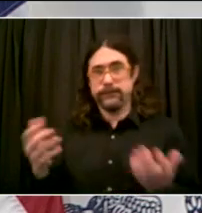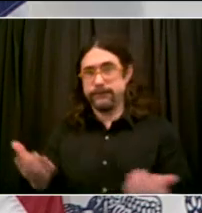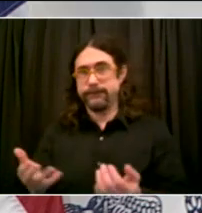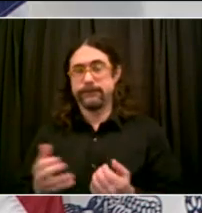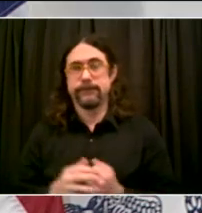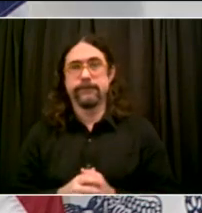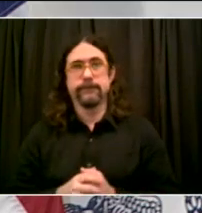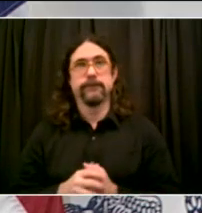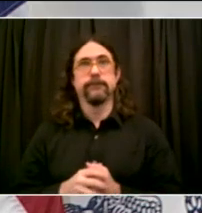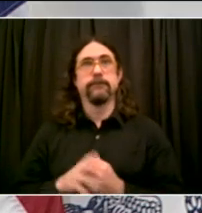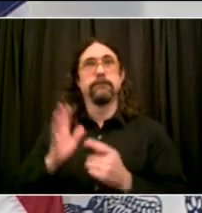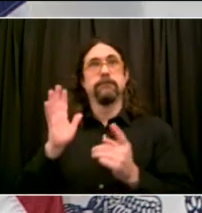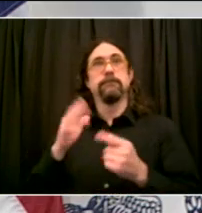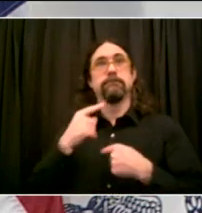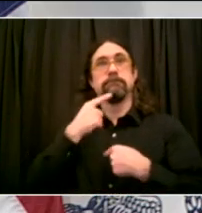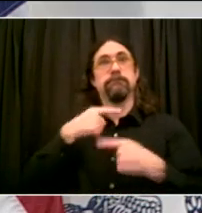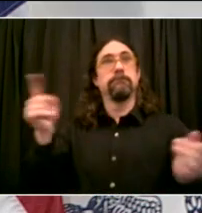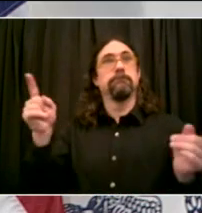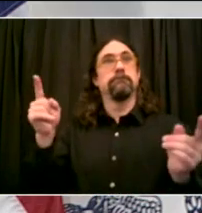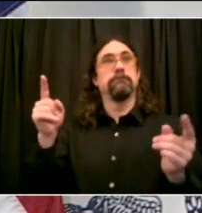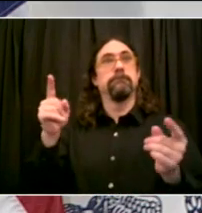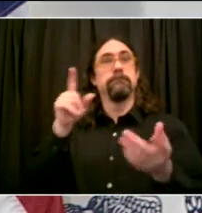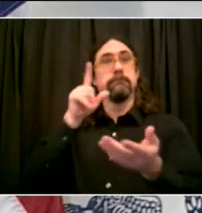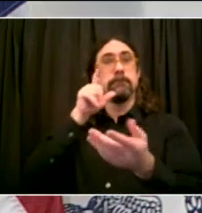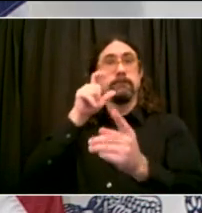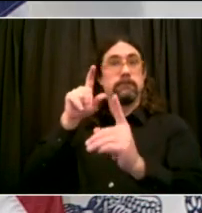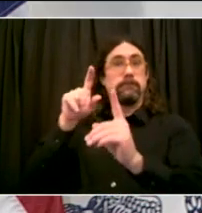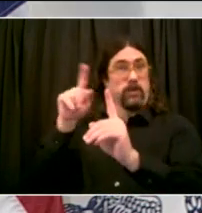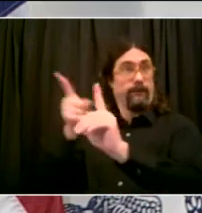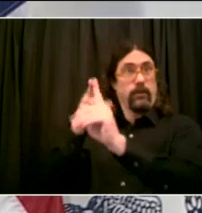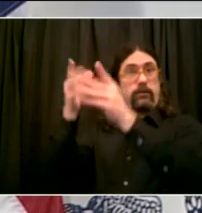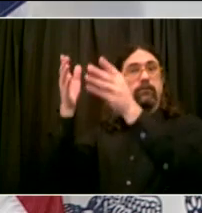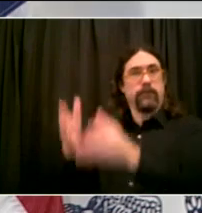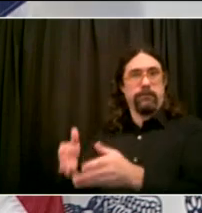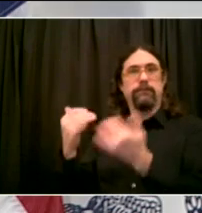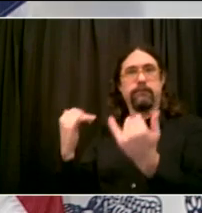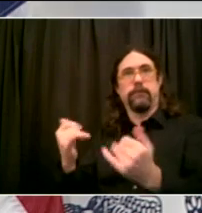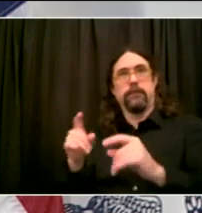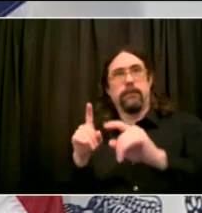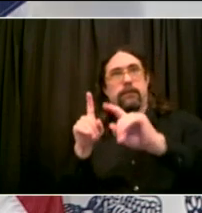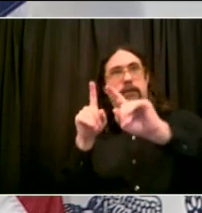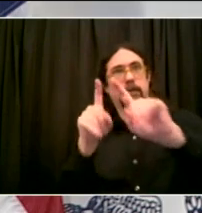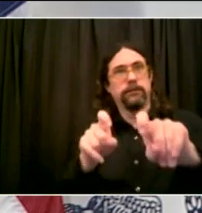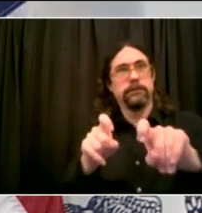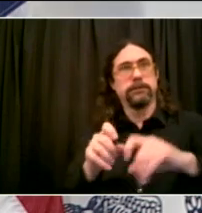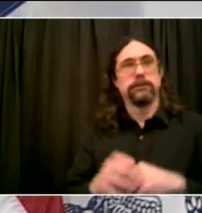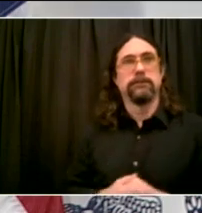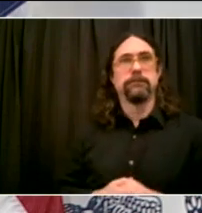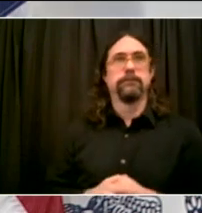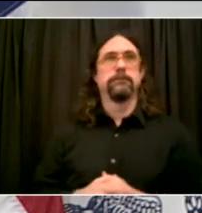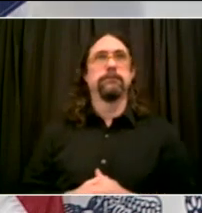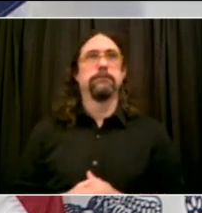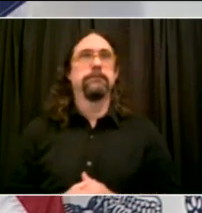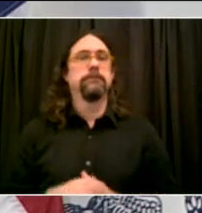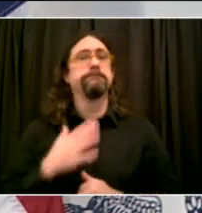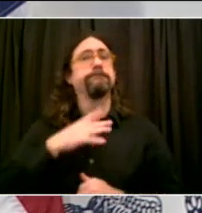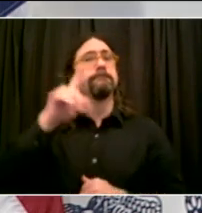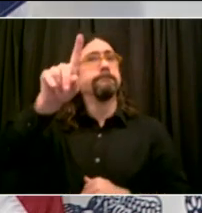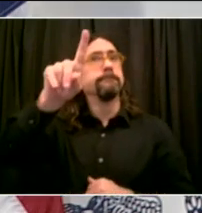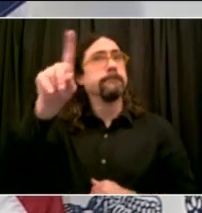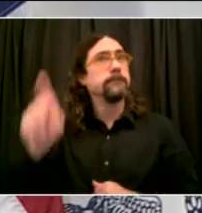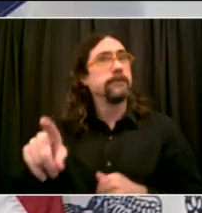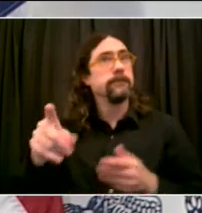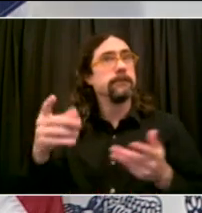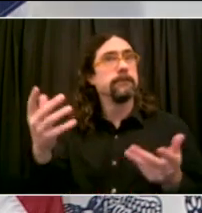Good morning, Mr. Mayor and everybody on the call. Andy Slavitz, Senior Advisor to the White House, who's heading the COVID response, advised